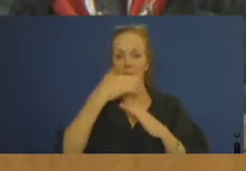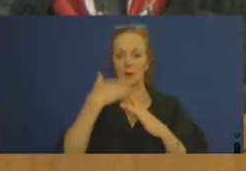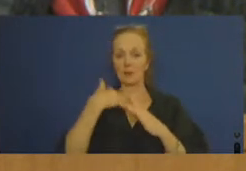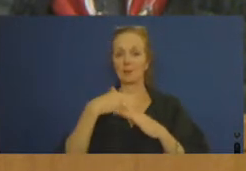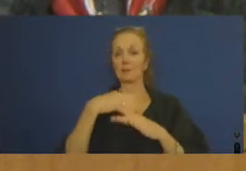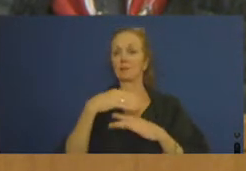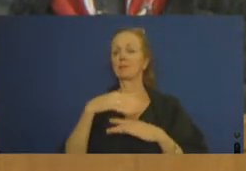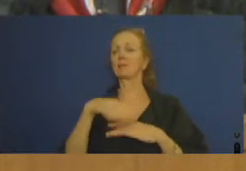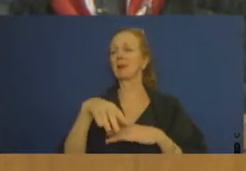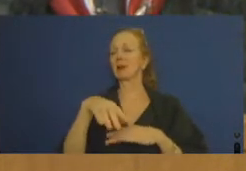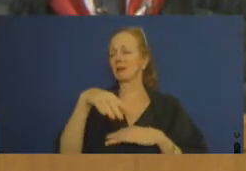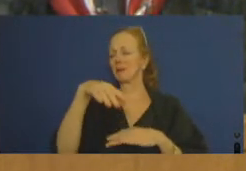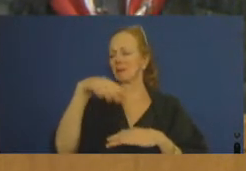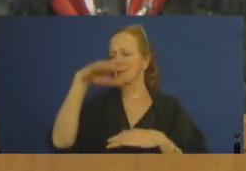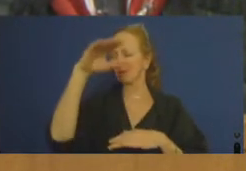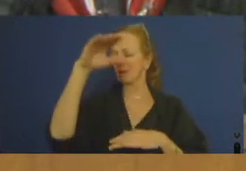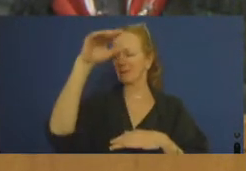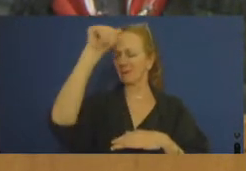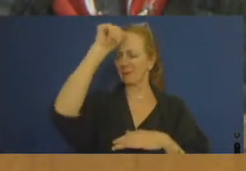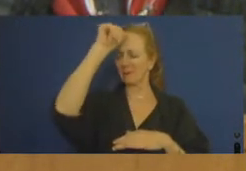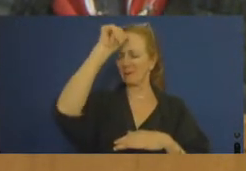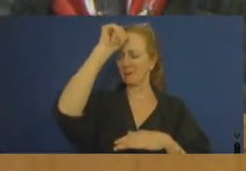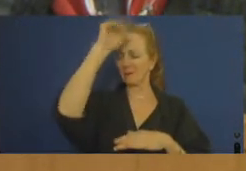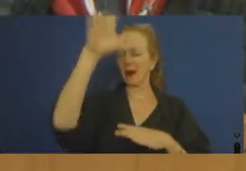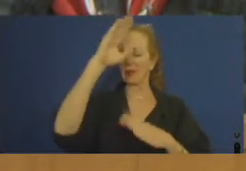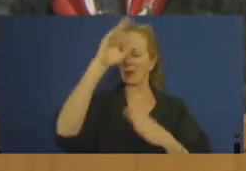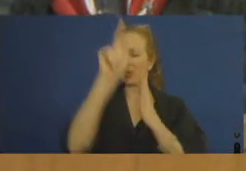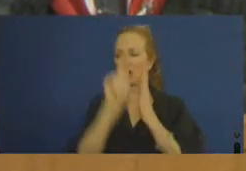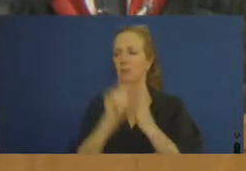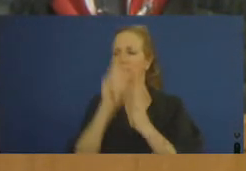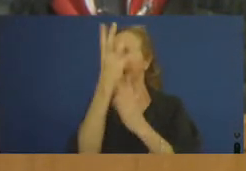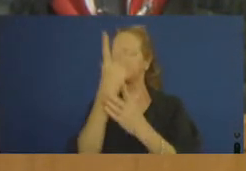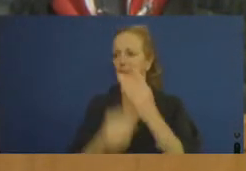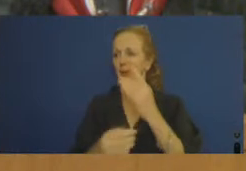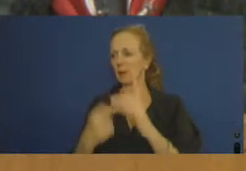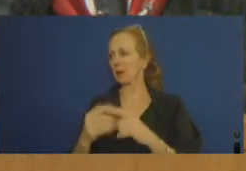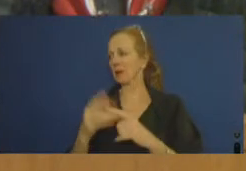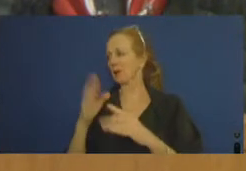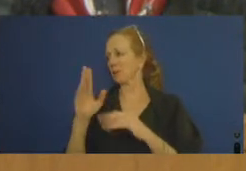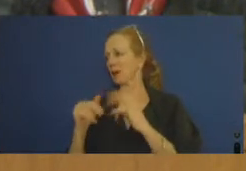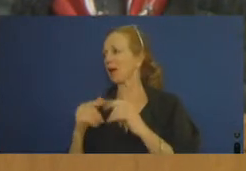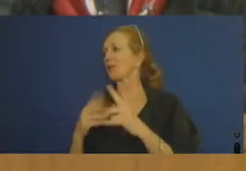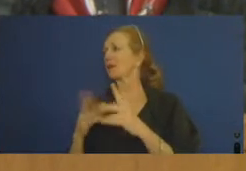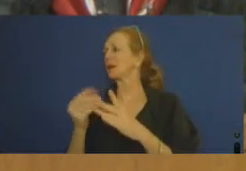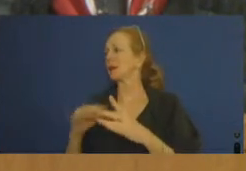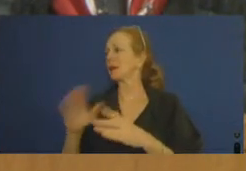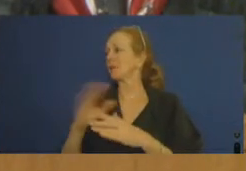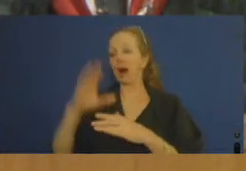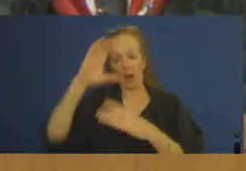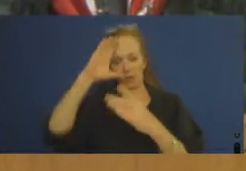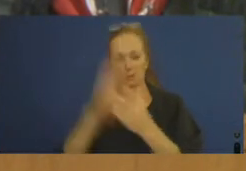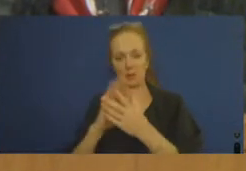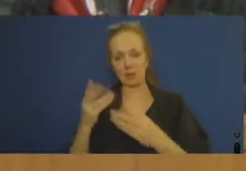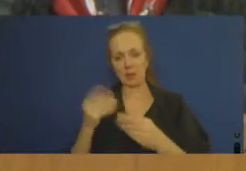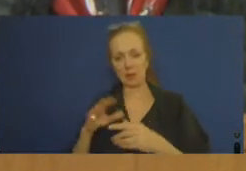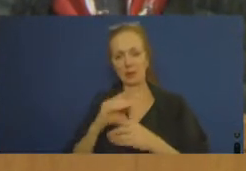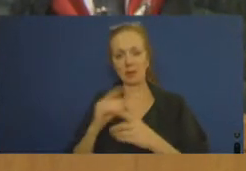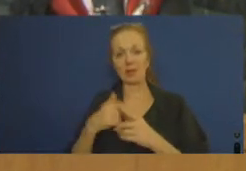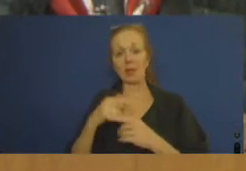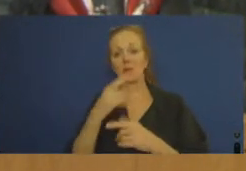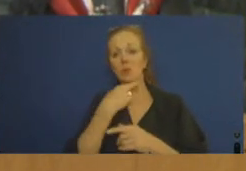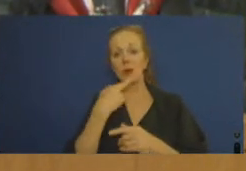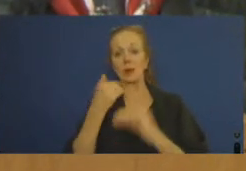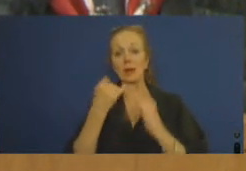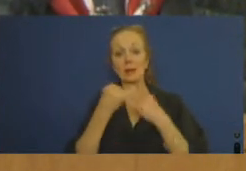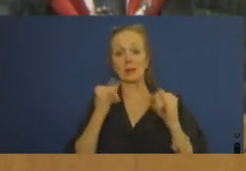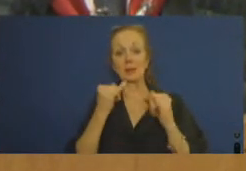Nick Calais, built Twin Oaks on land that my husband's grandparents had owned. Nick ran Dickety's Restaurant on Independence